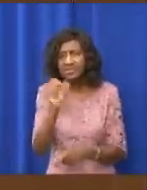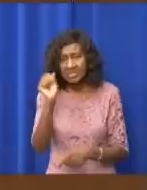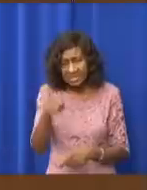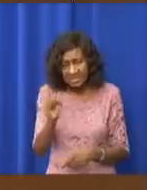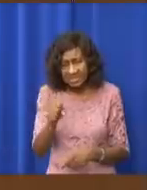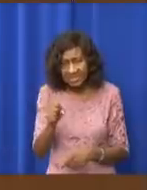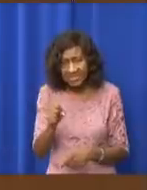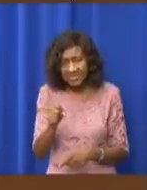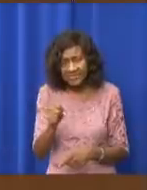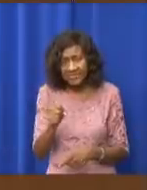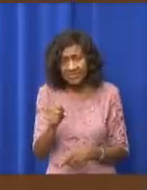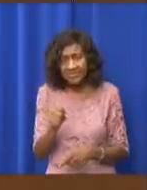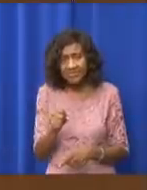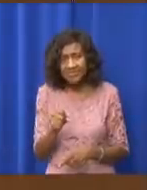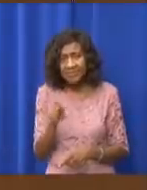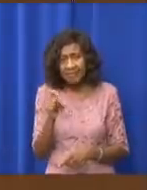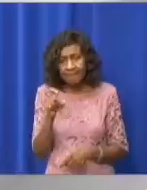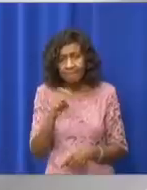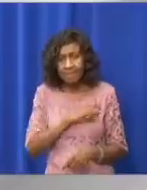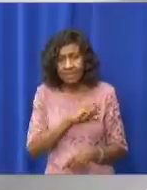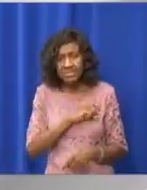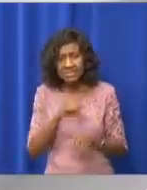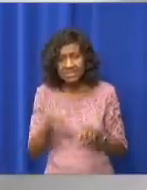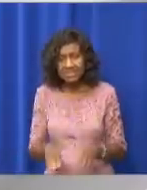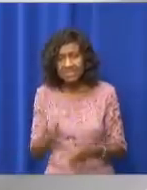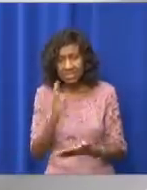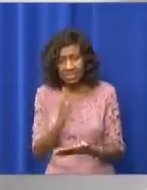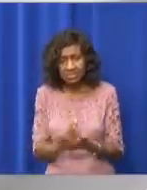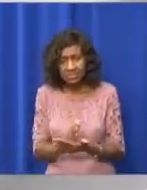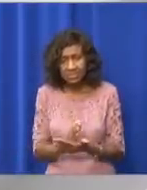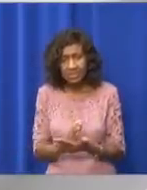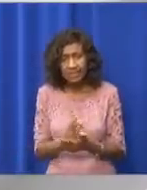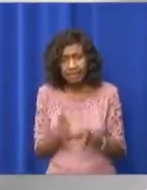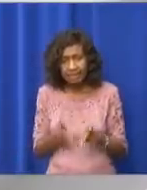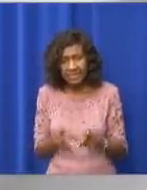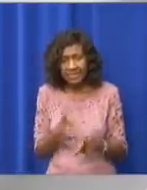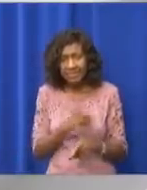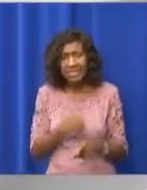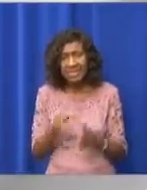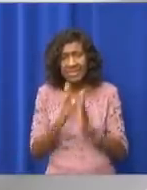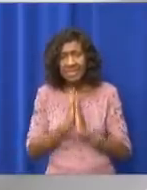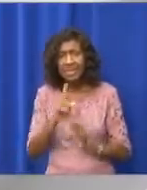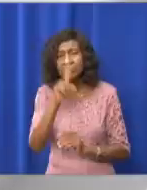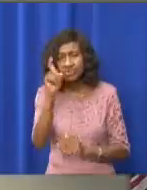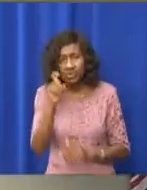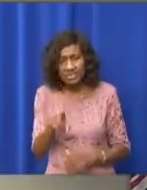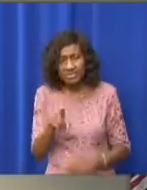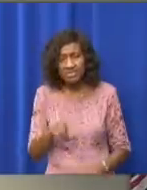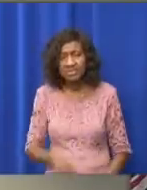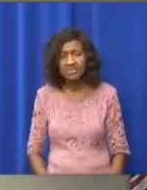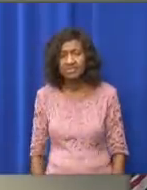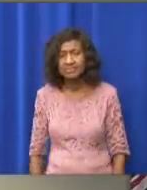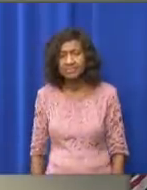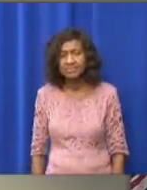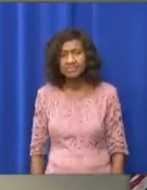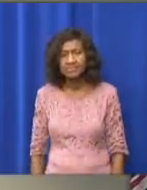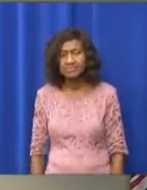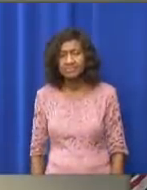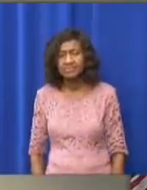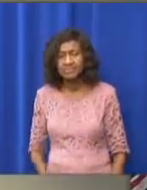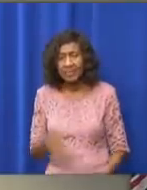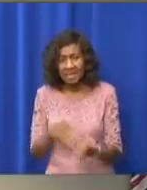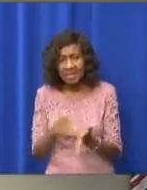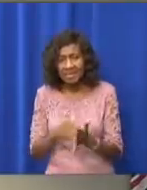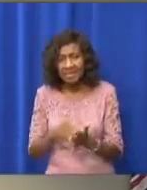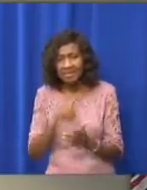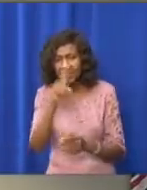movement provided for under the regulations. And that's it for me, Don. Thanks. Commissioner Byrne, if you could just mention